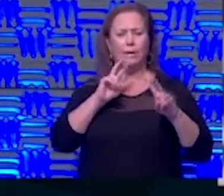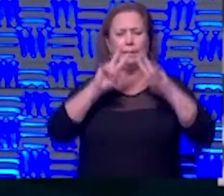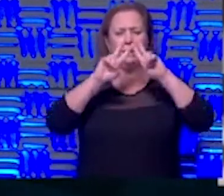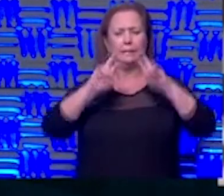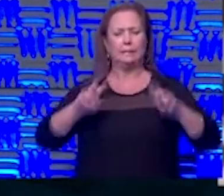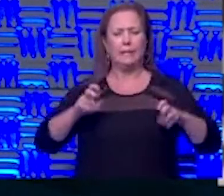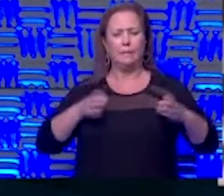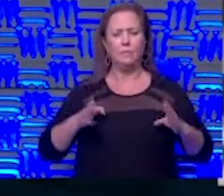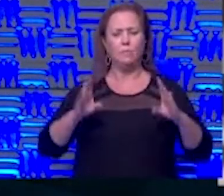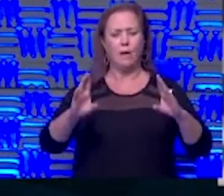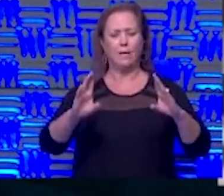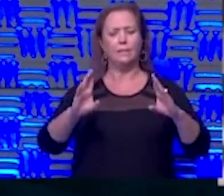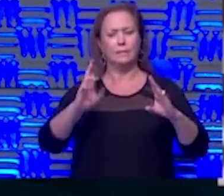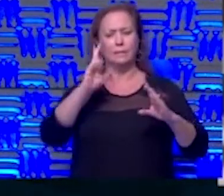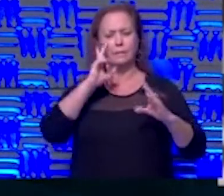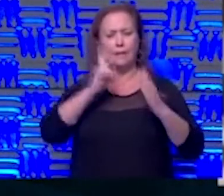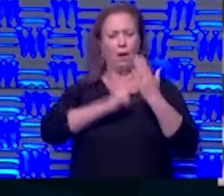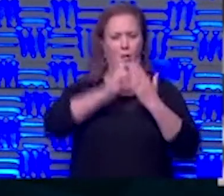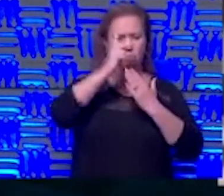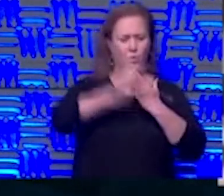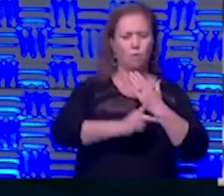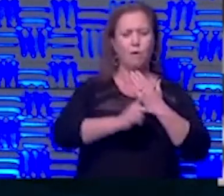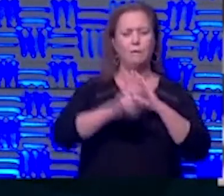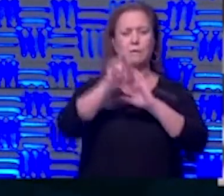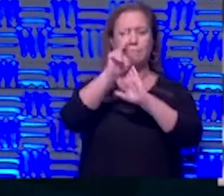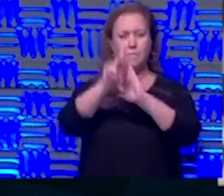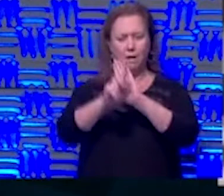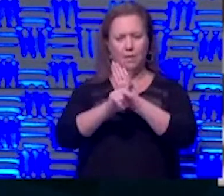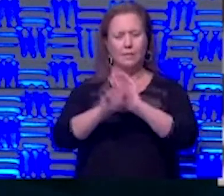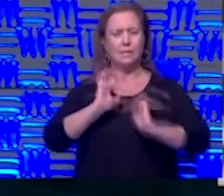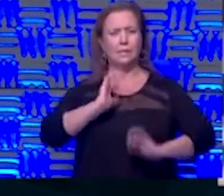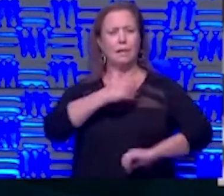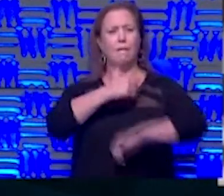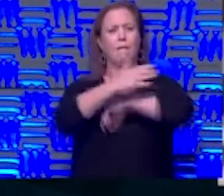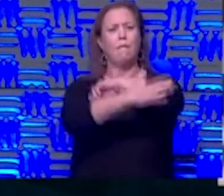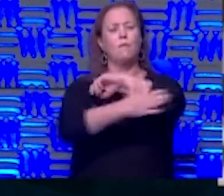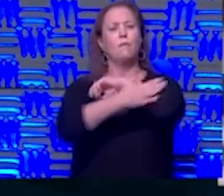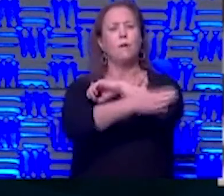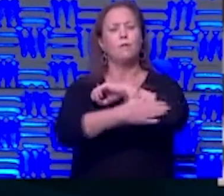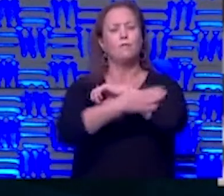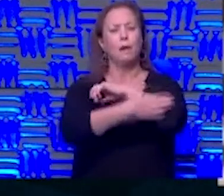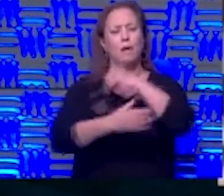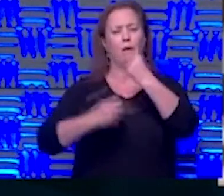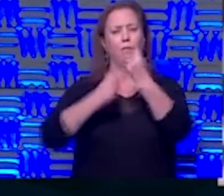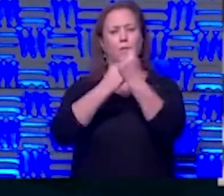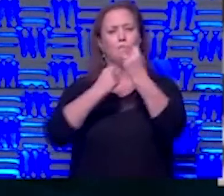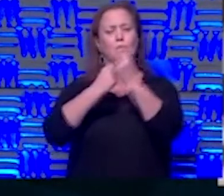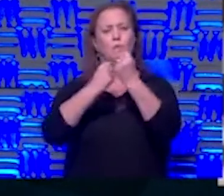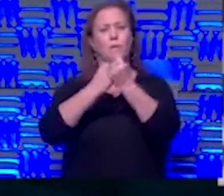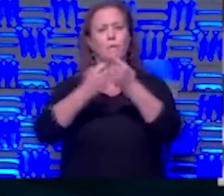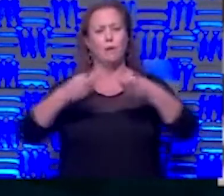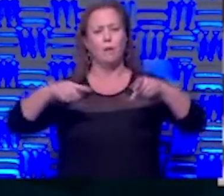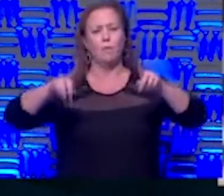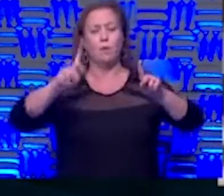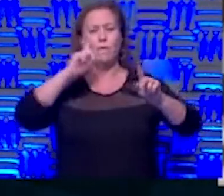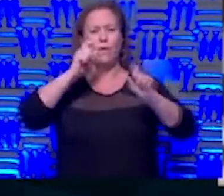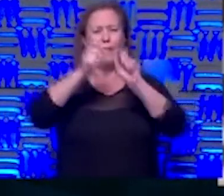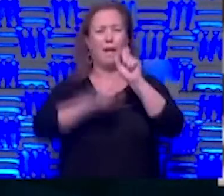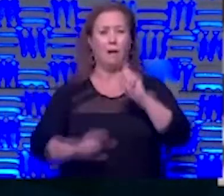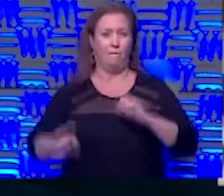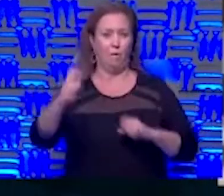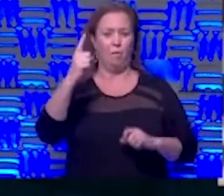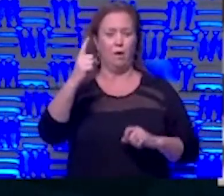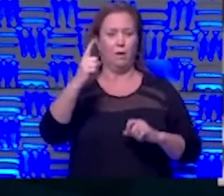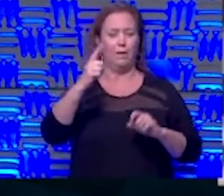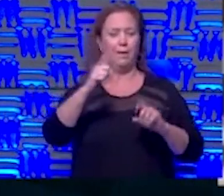our programs and our policies in this country are supportive of opportunity for everyone, the